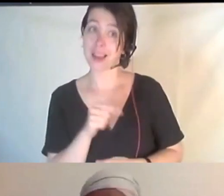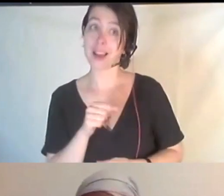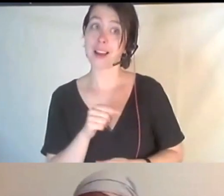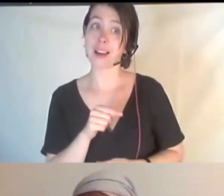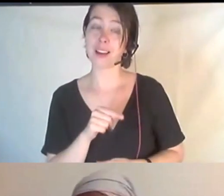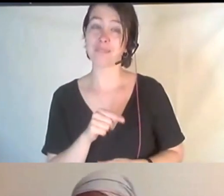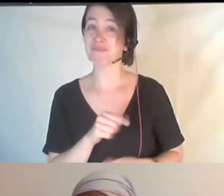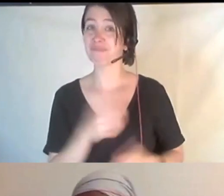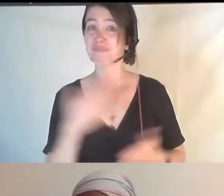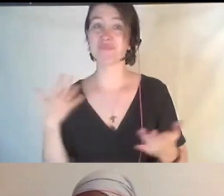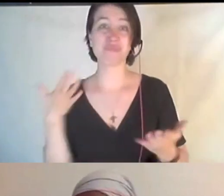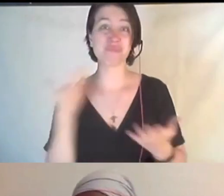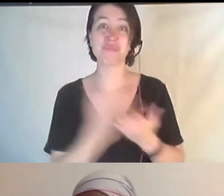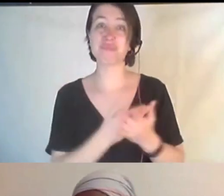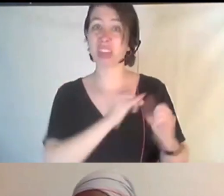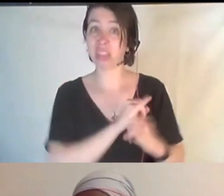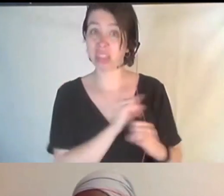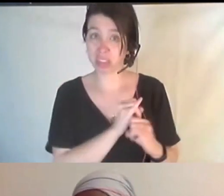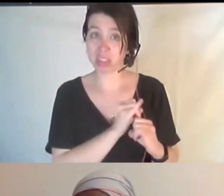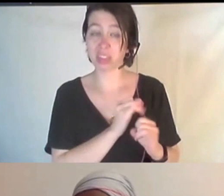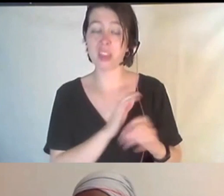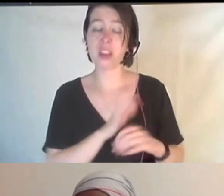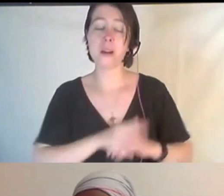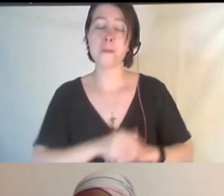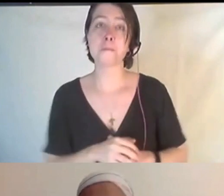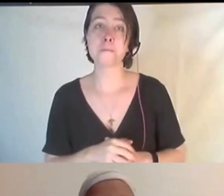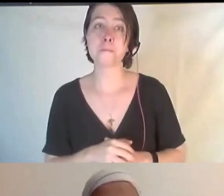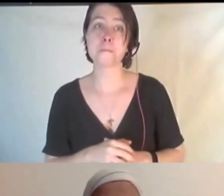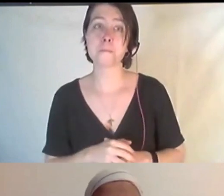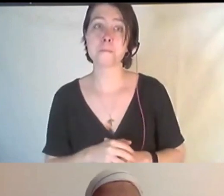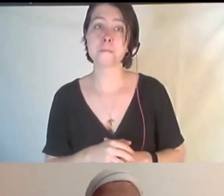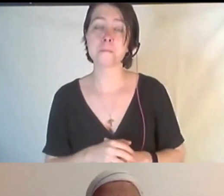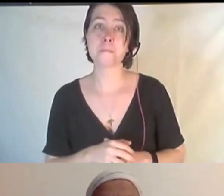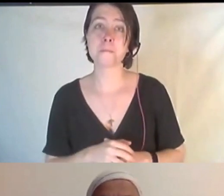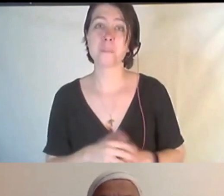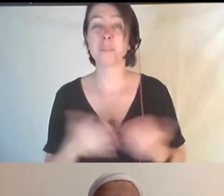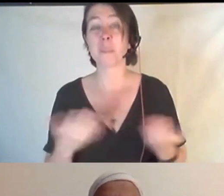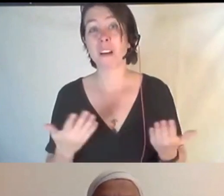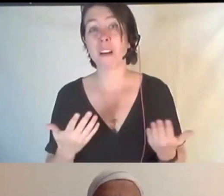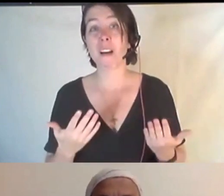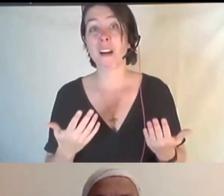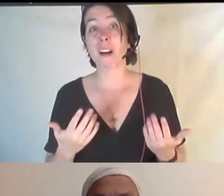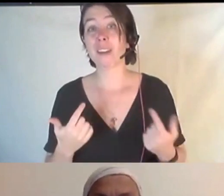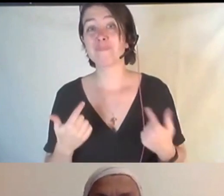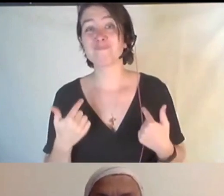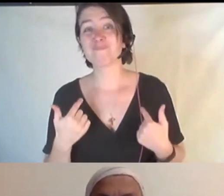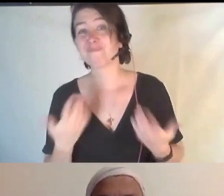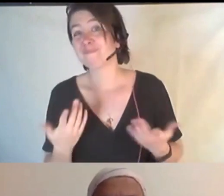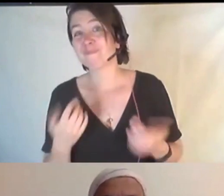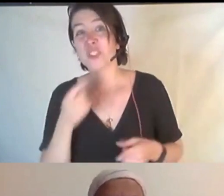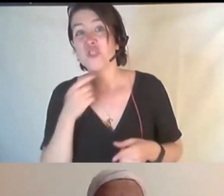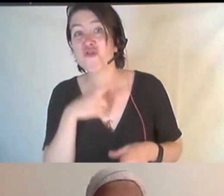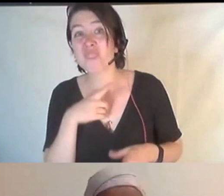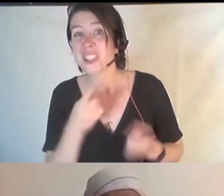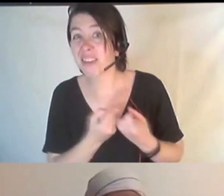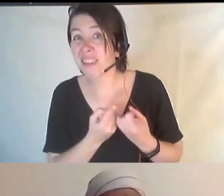thing. But it's just I don't know. It's a funny one, isn't it, Sheryl? Maybe I've leapt too quickly and too deeply into. No,